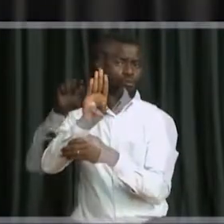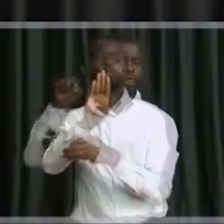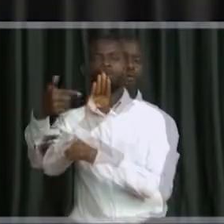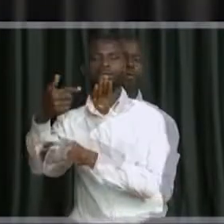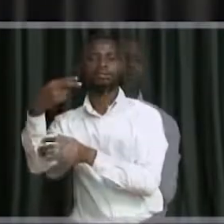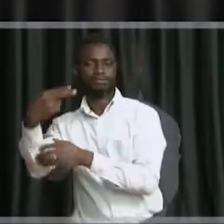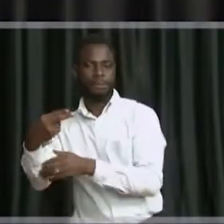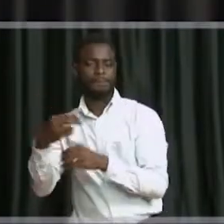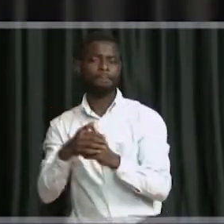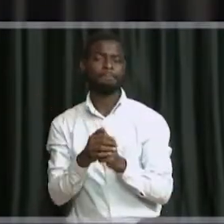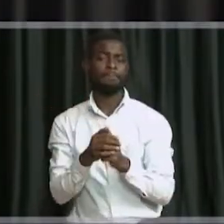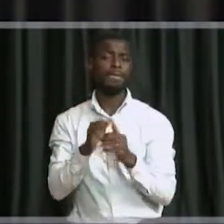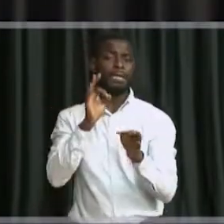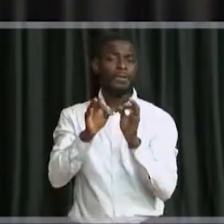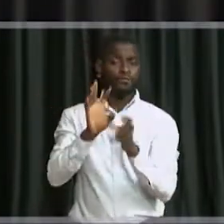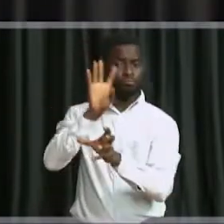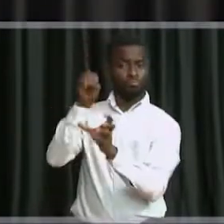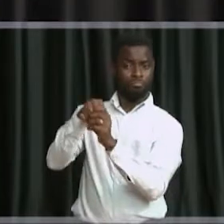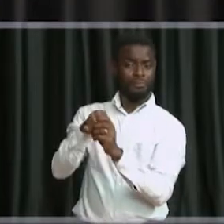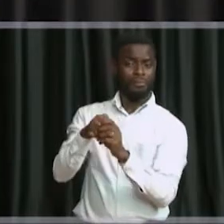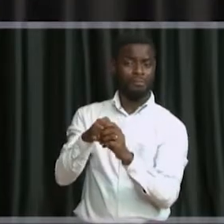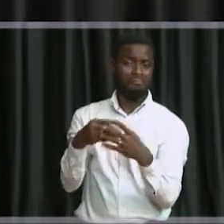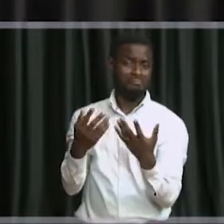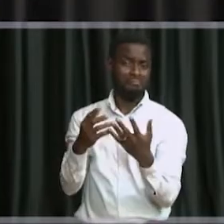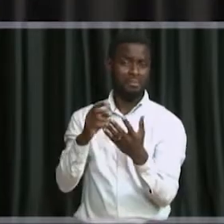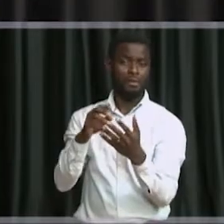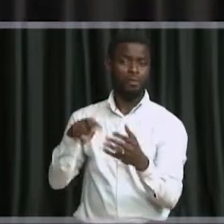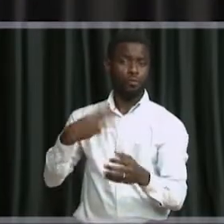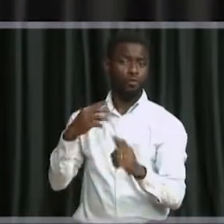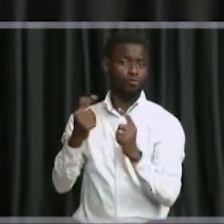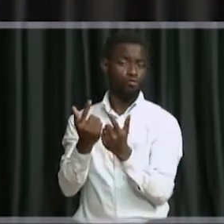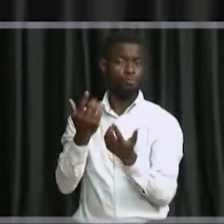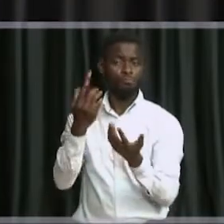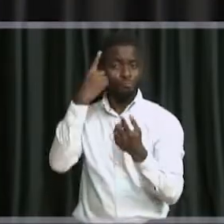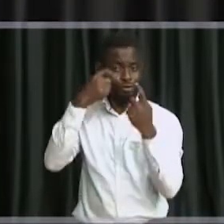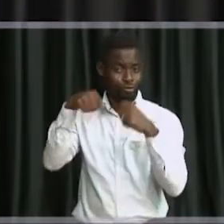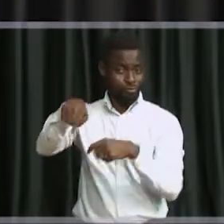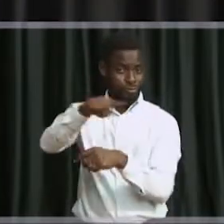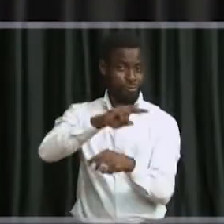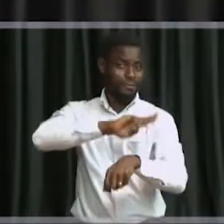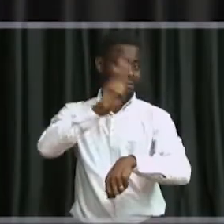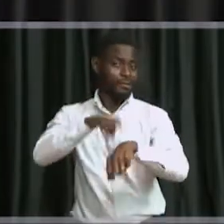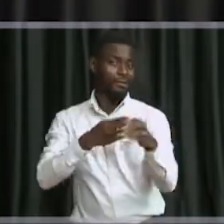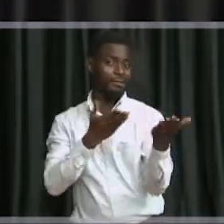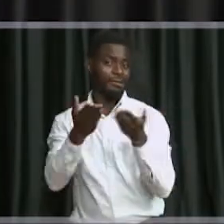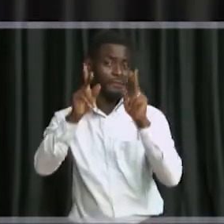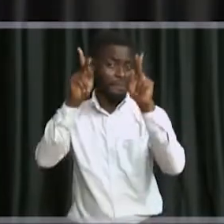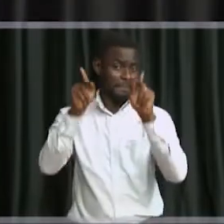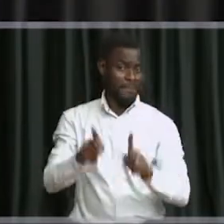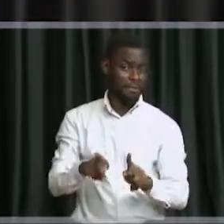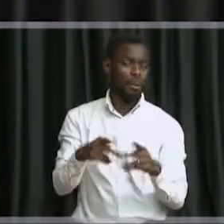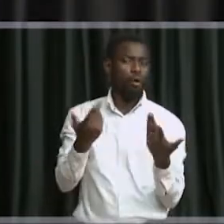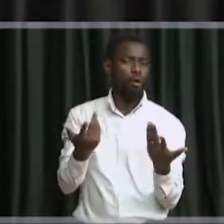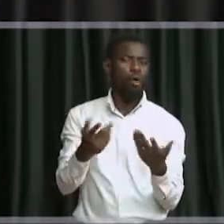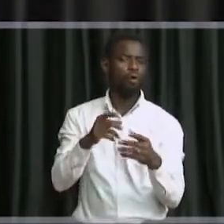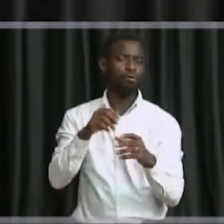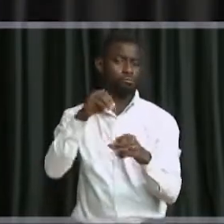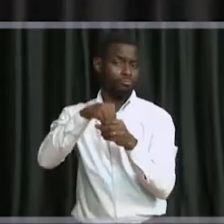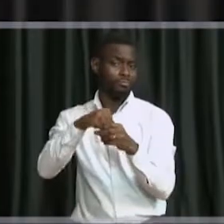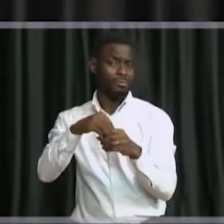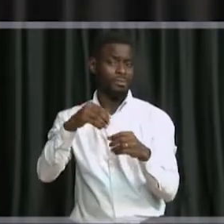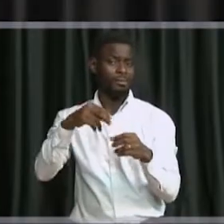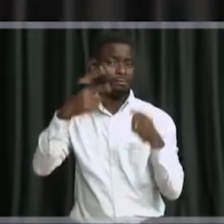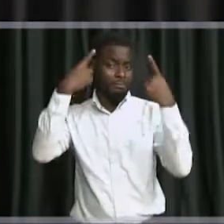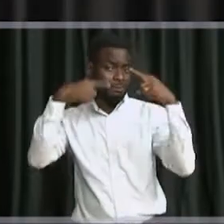sensu huye national service ewa ome imu be biya a anase huye iye di program no anama so